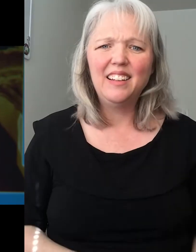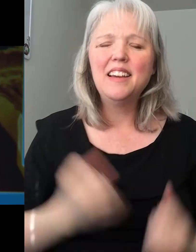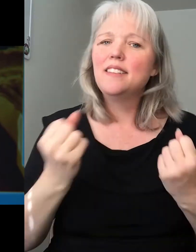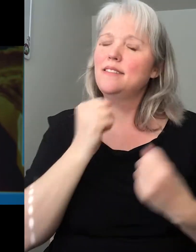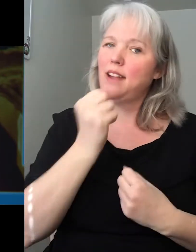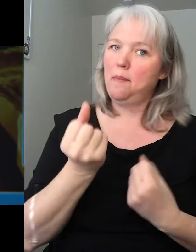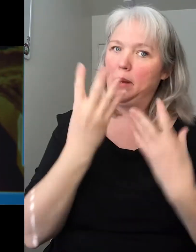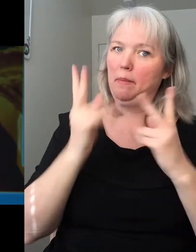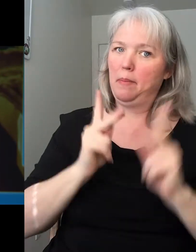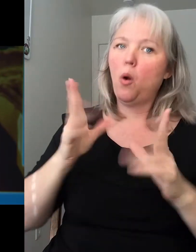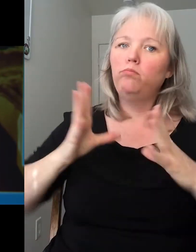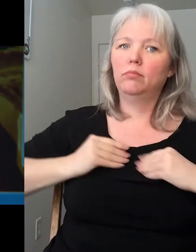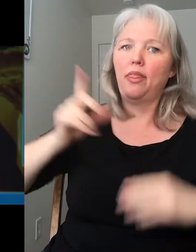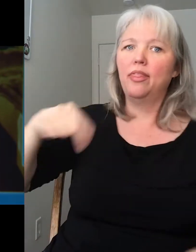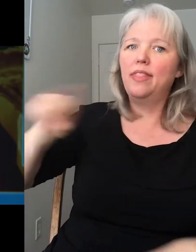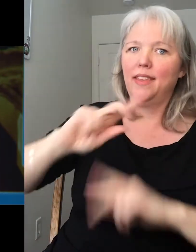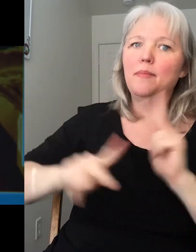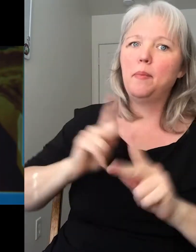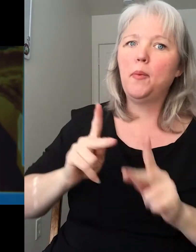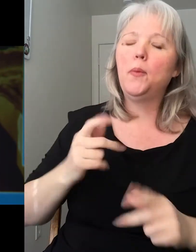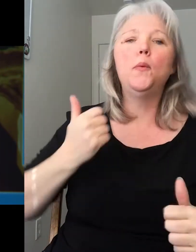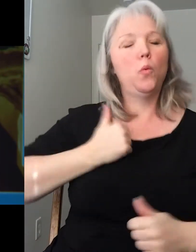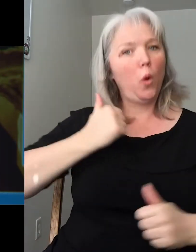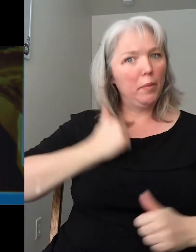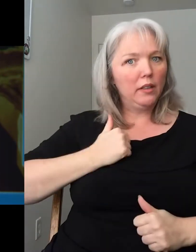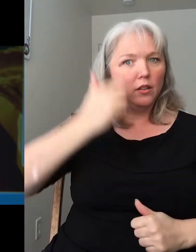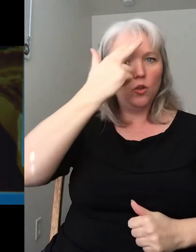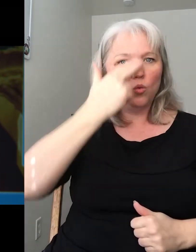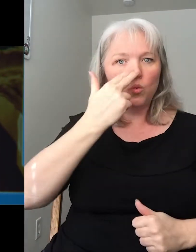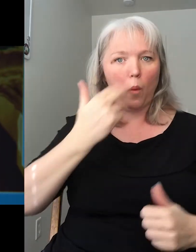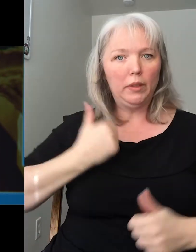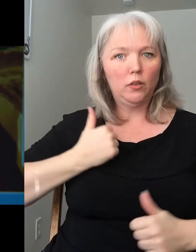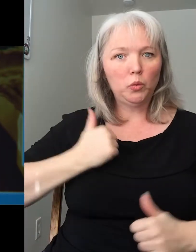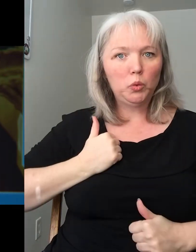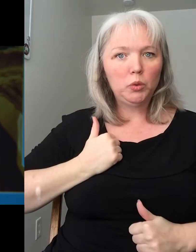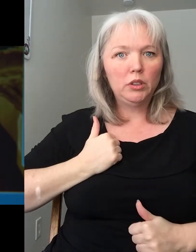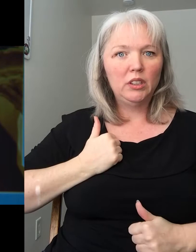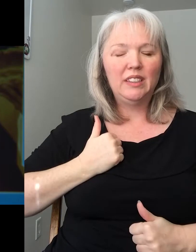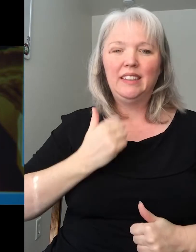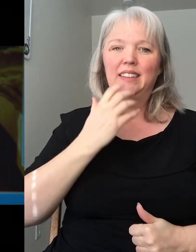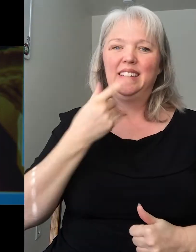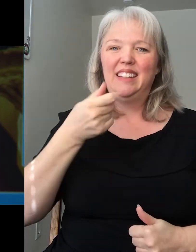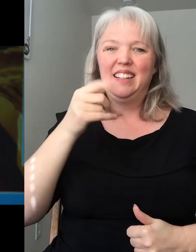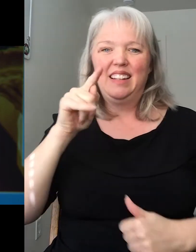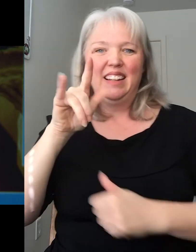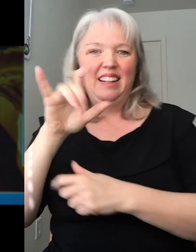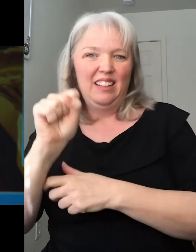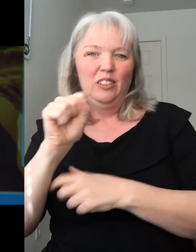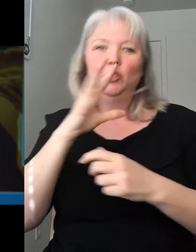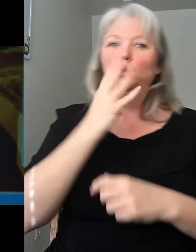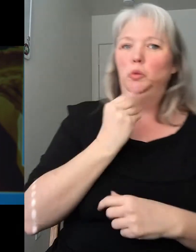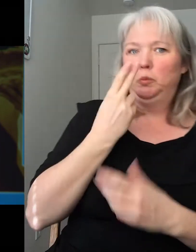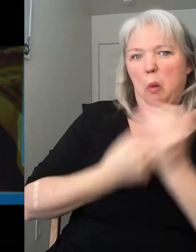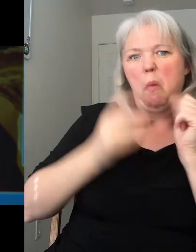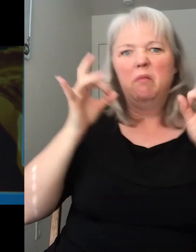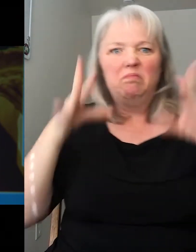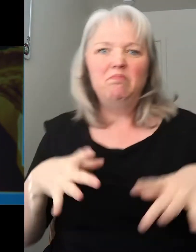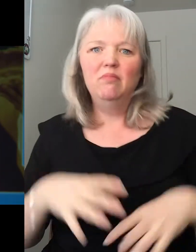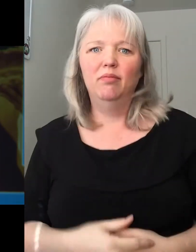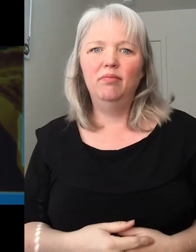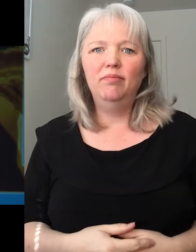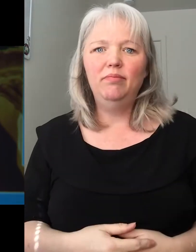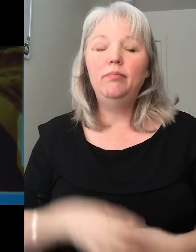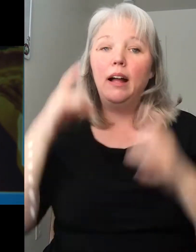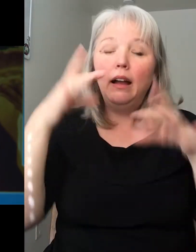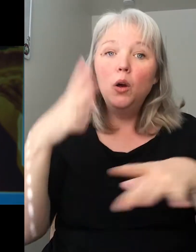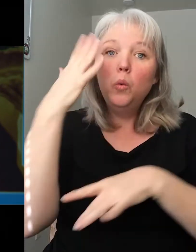many people tolerated them. There was the army, the Roman soldiers who were hated by the Gentiles and hated by the Jews. They were